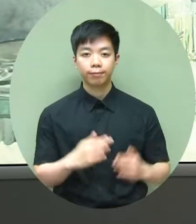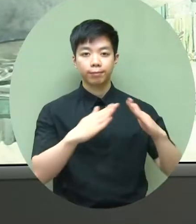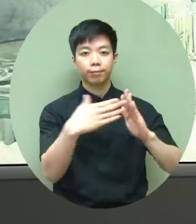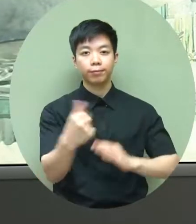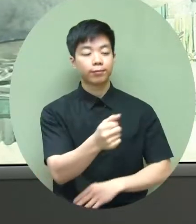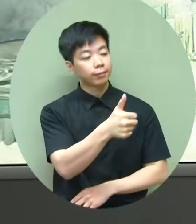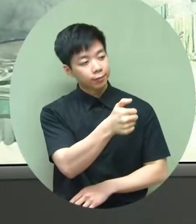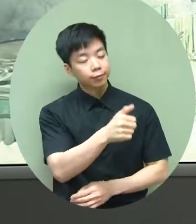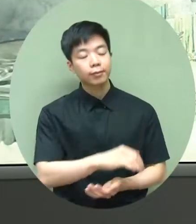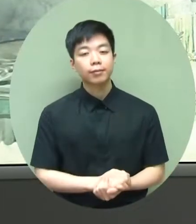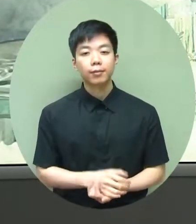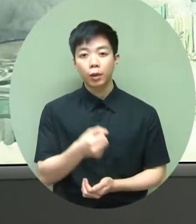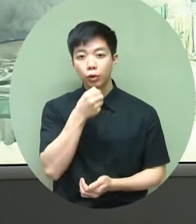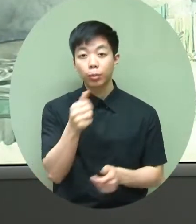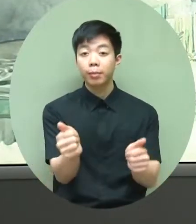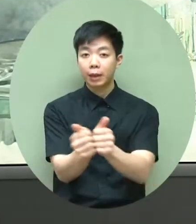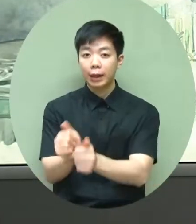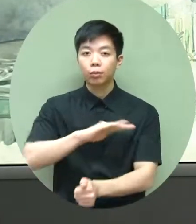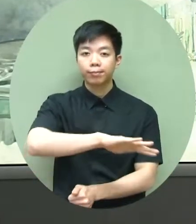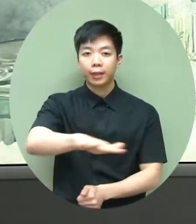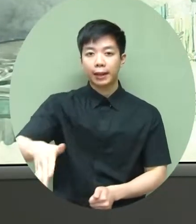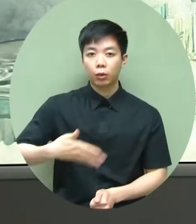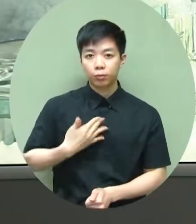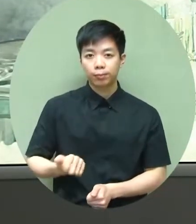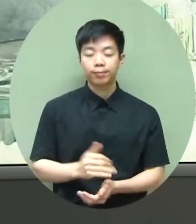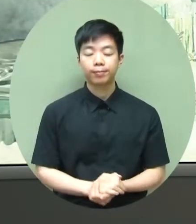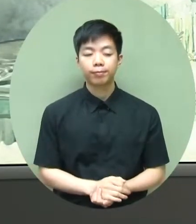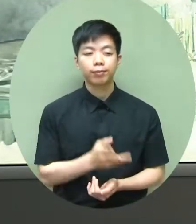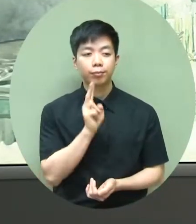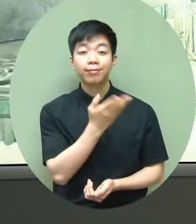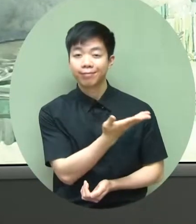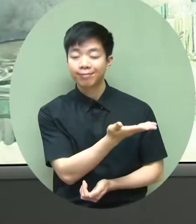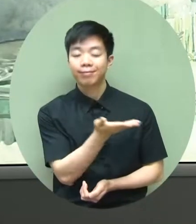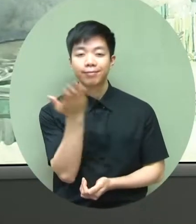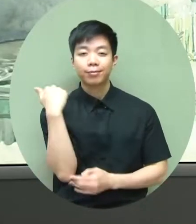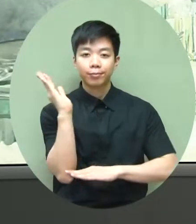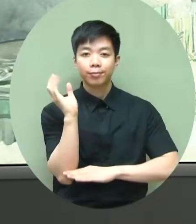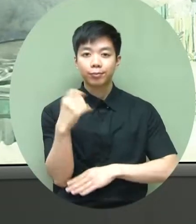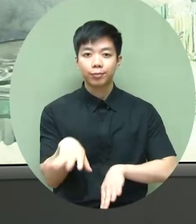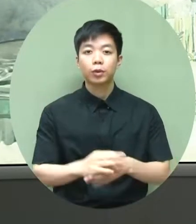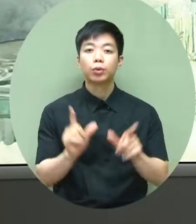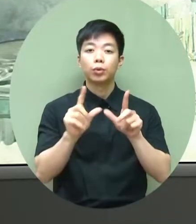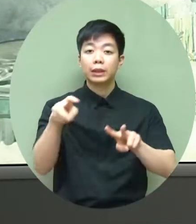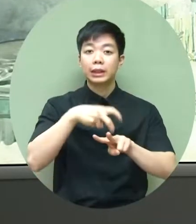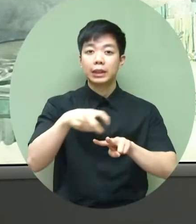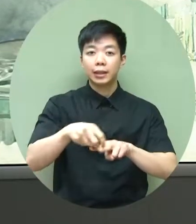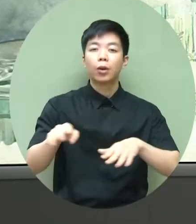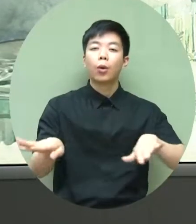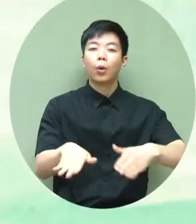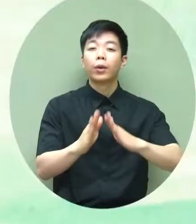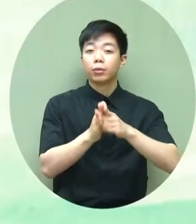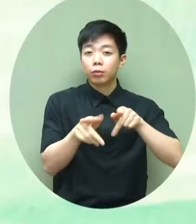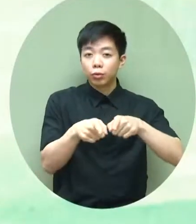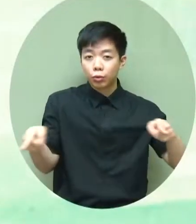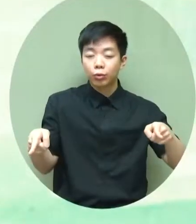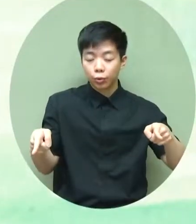Thank you, Secretary. Good afternoon, friends from the media. As announced by the Secretary, the